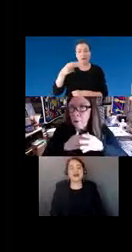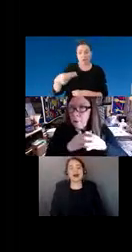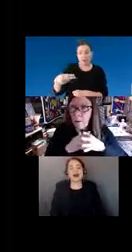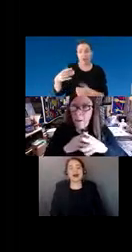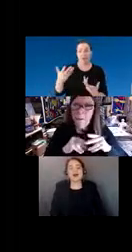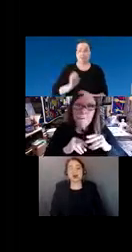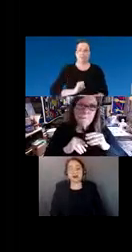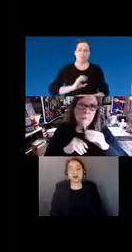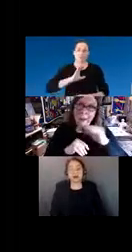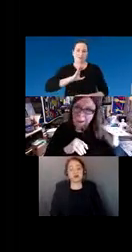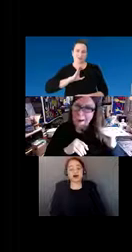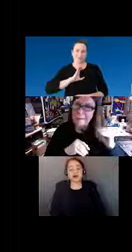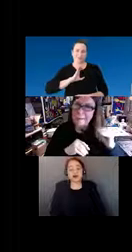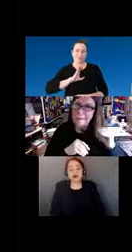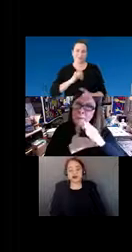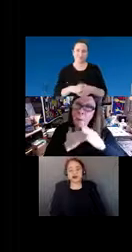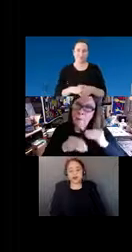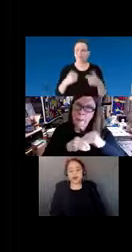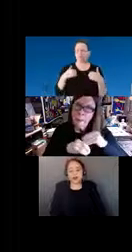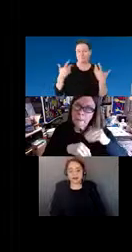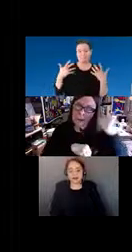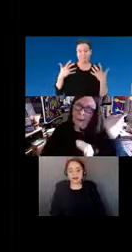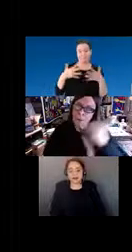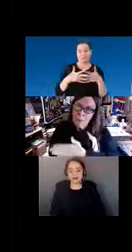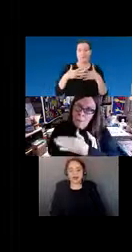So I have traveled throughout the US